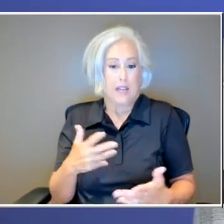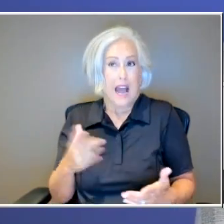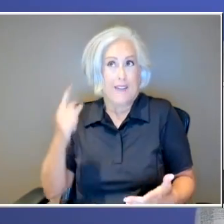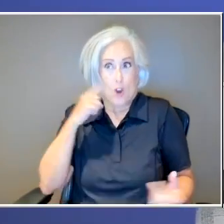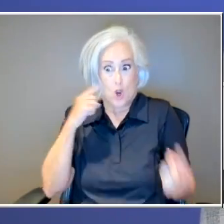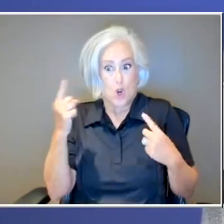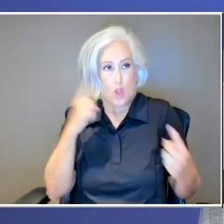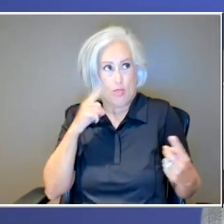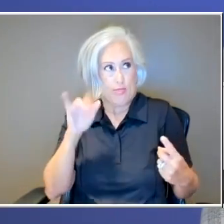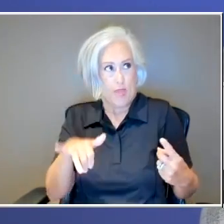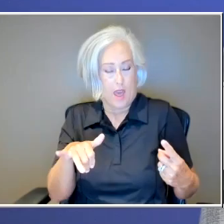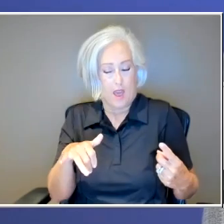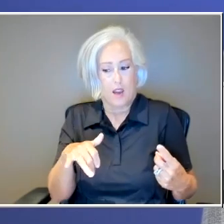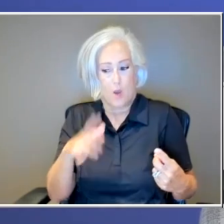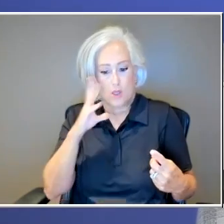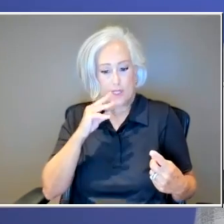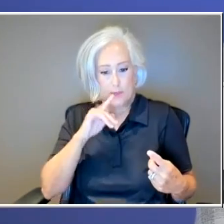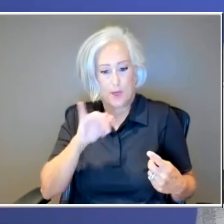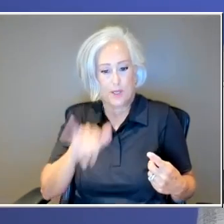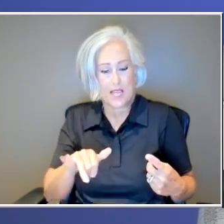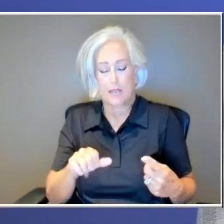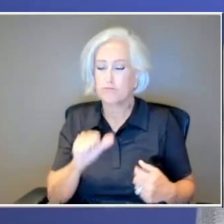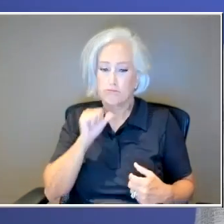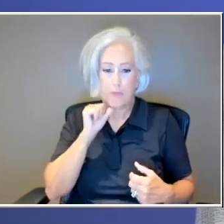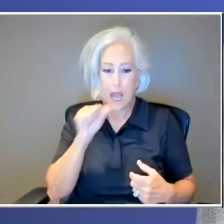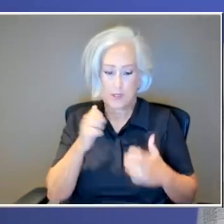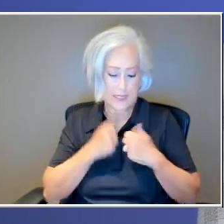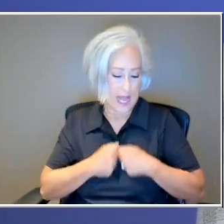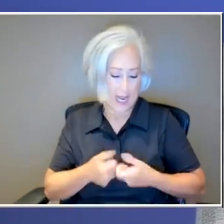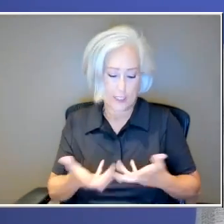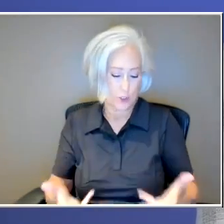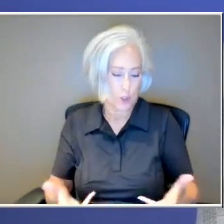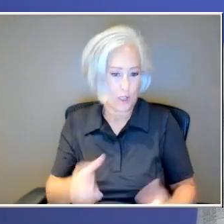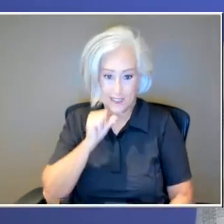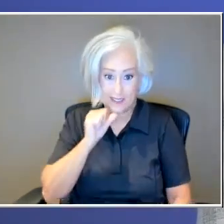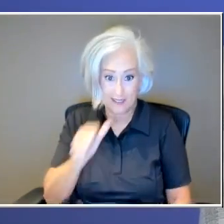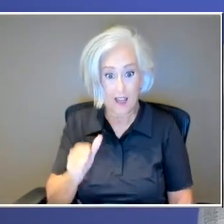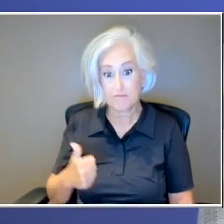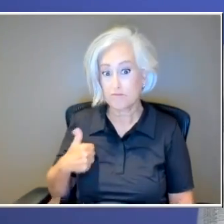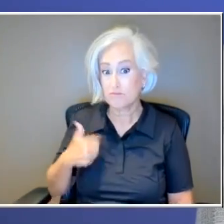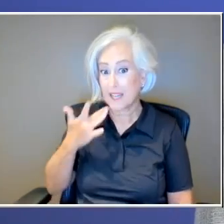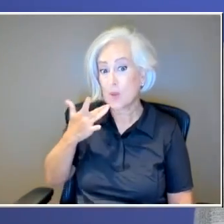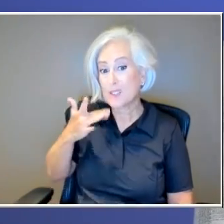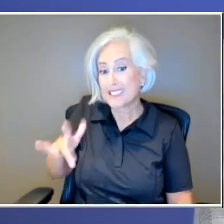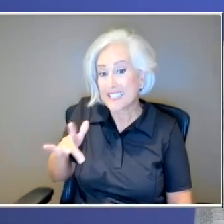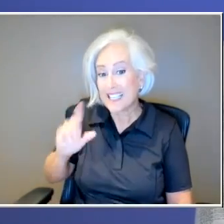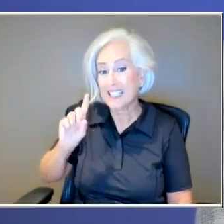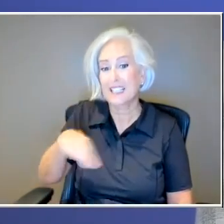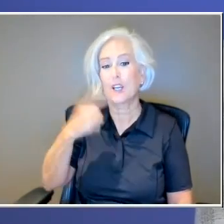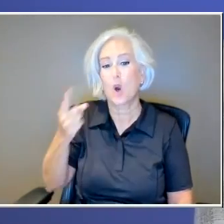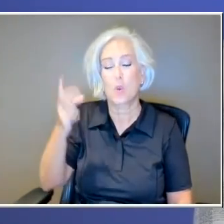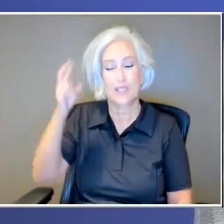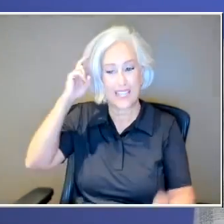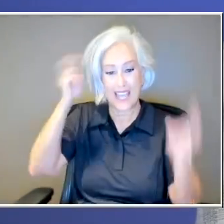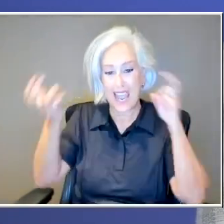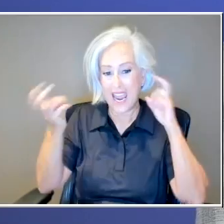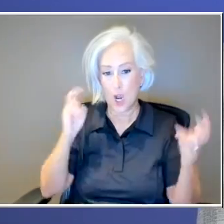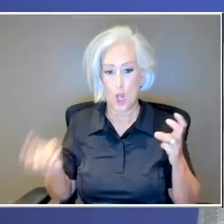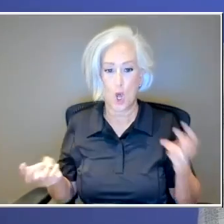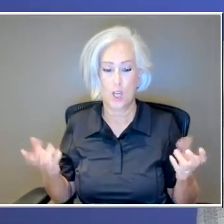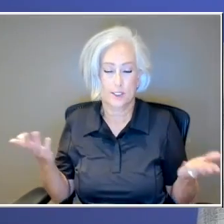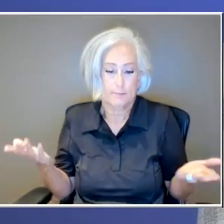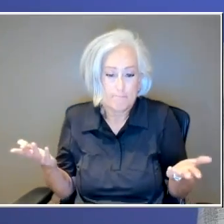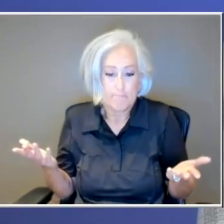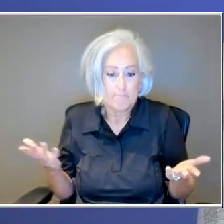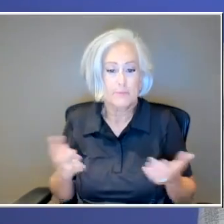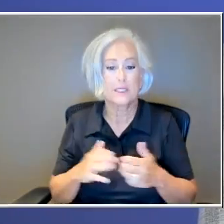go through chemo. I was fortunate. I did not have any of that, just the loss of hair. And I even went to